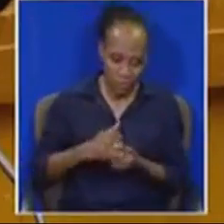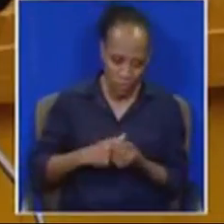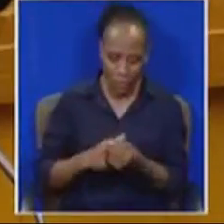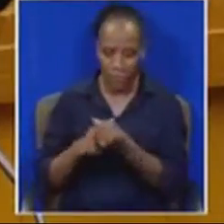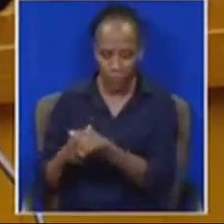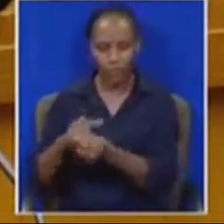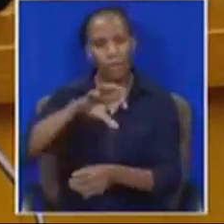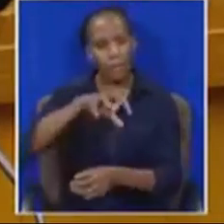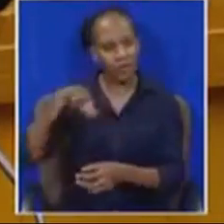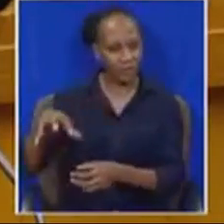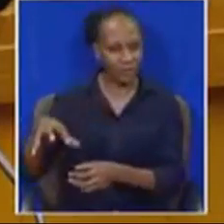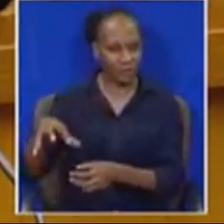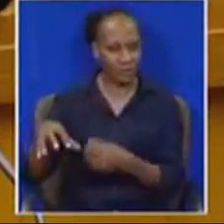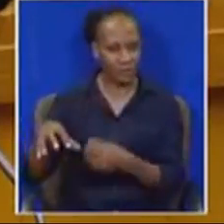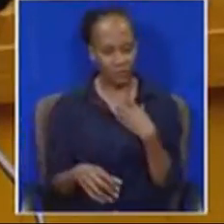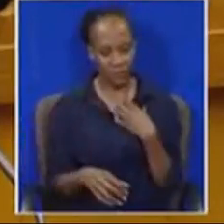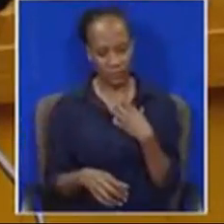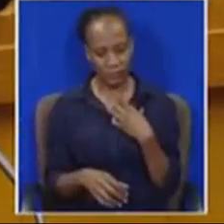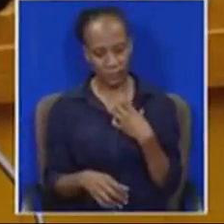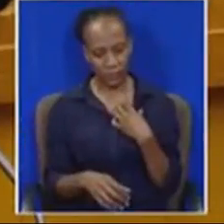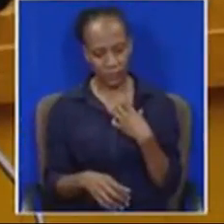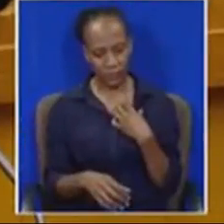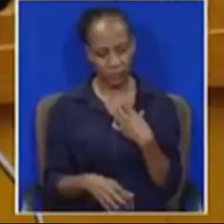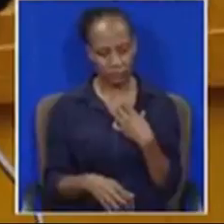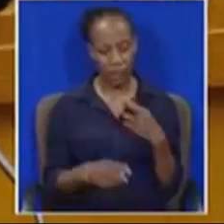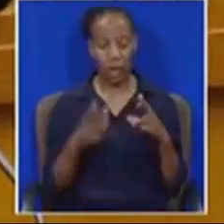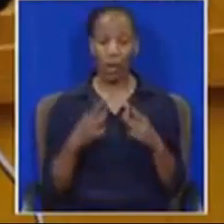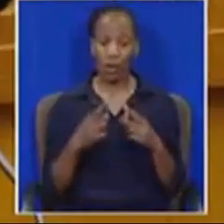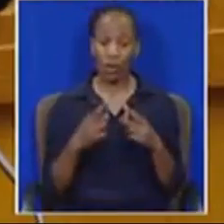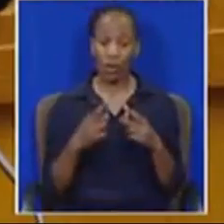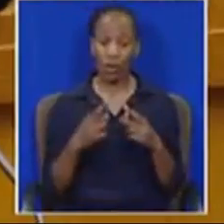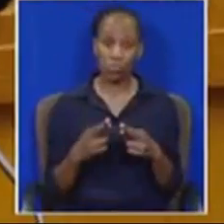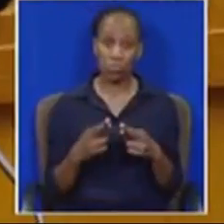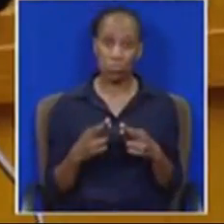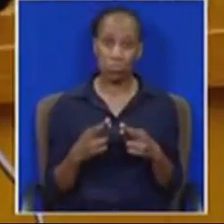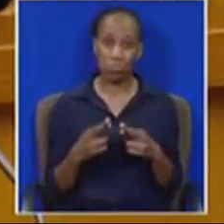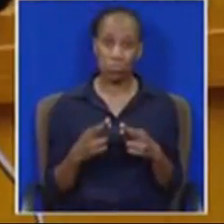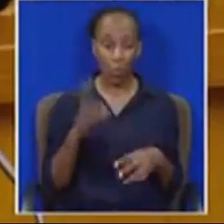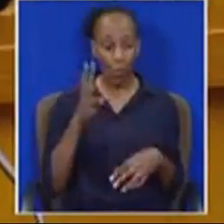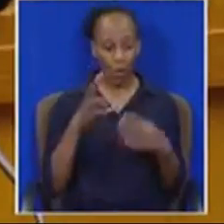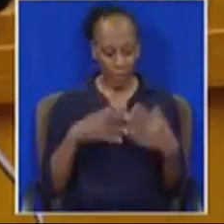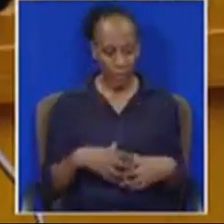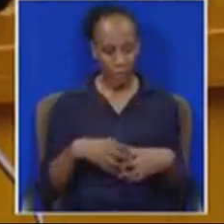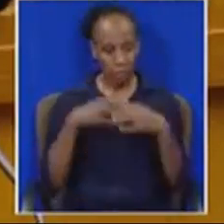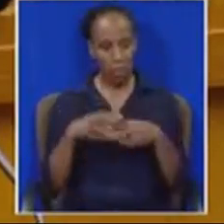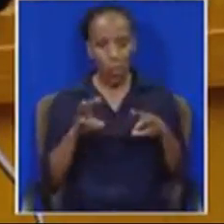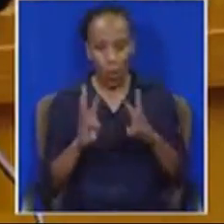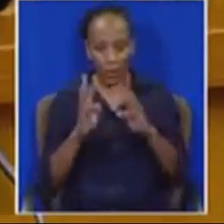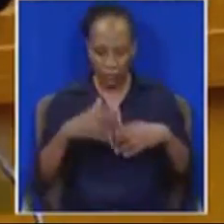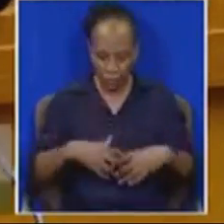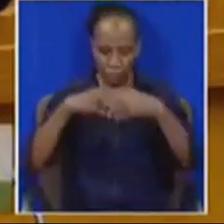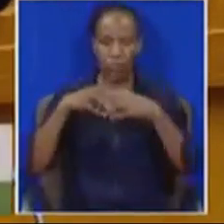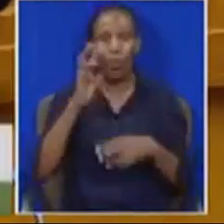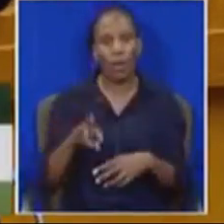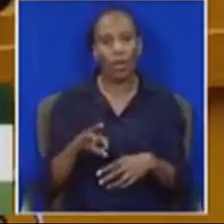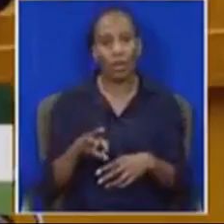hit. We are looking at activating the necessary extraordinary measures permitted under